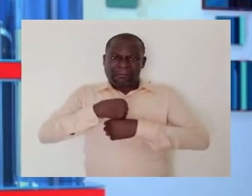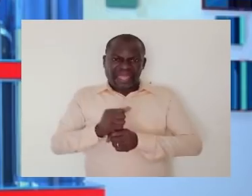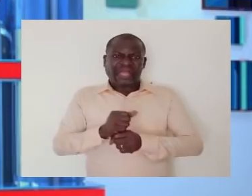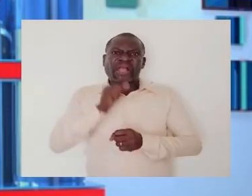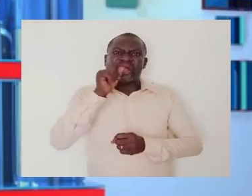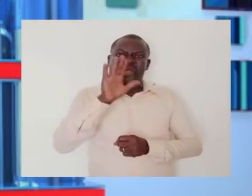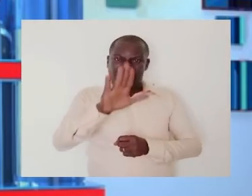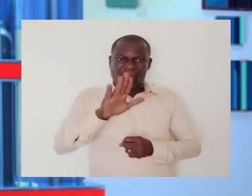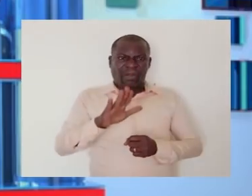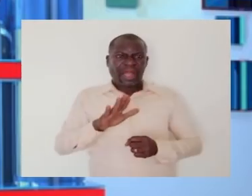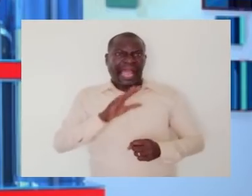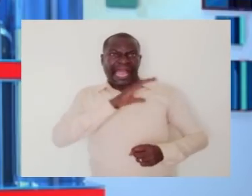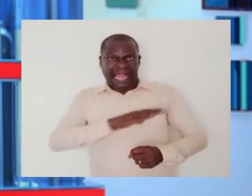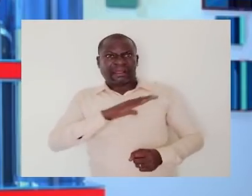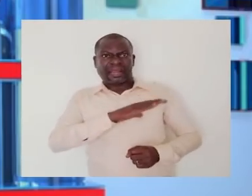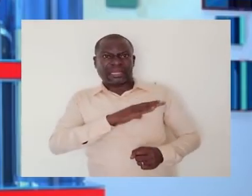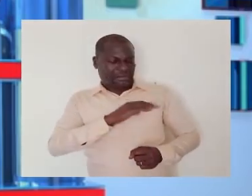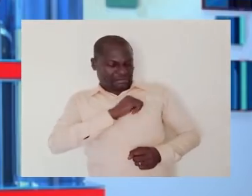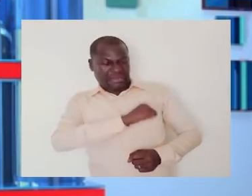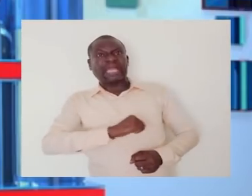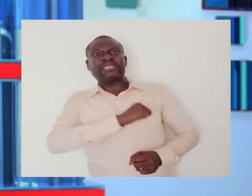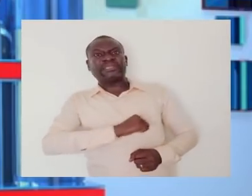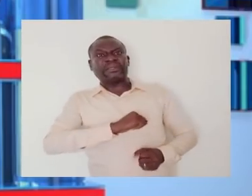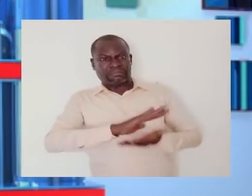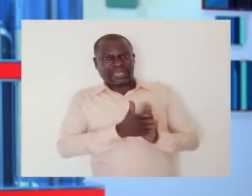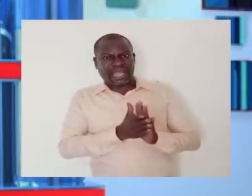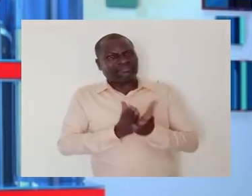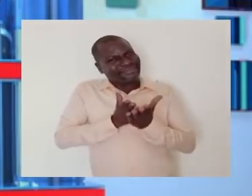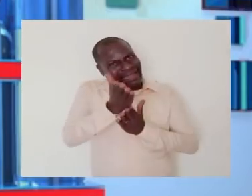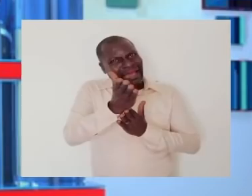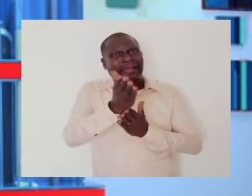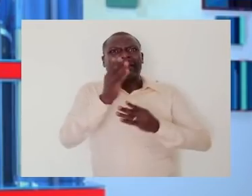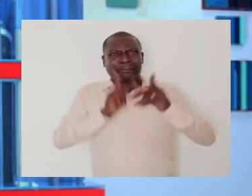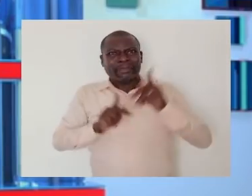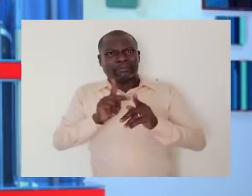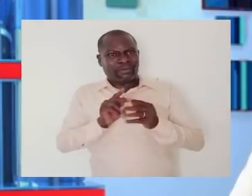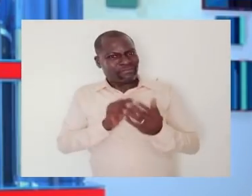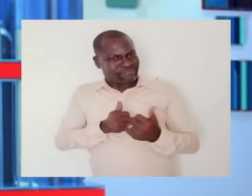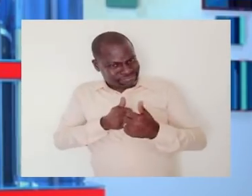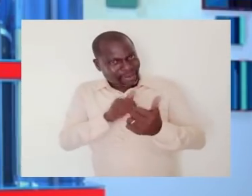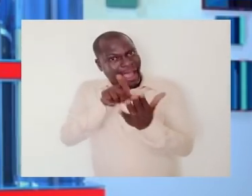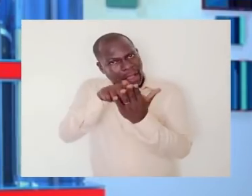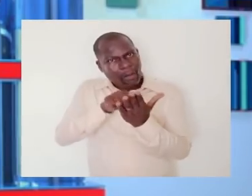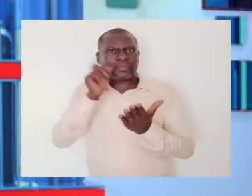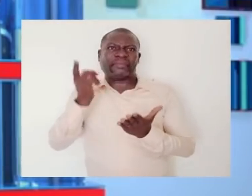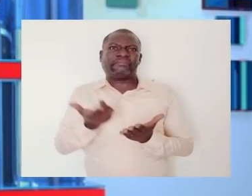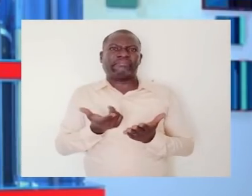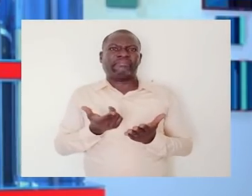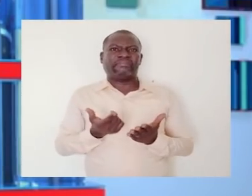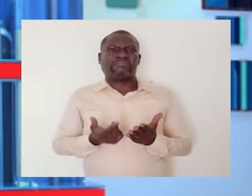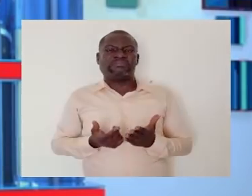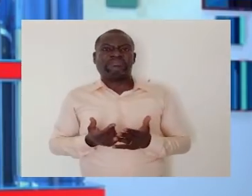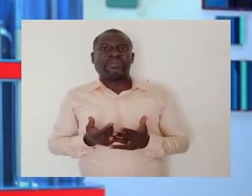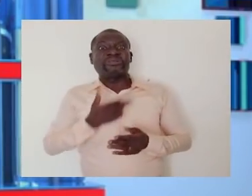Ayabapa. Or so for no Bekra Bible, I can't such say, sicanibre, Ayabonino. Or no answer for them, no, is can you bring